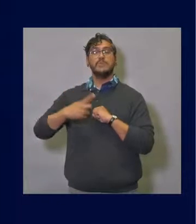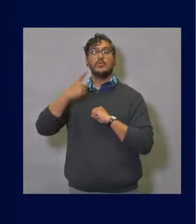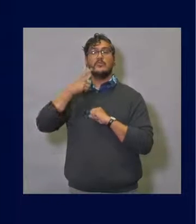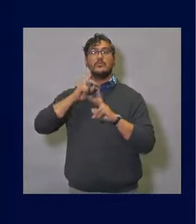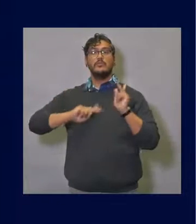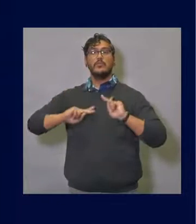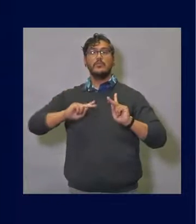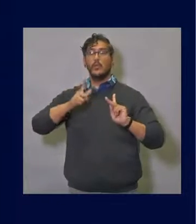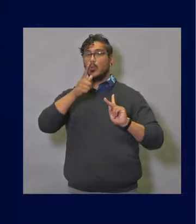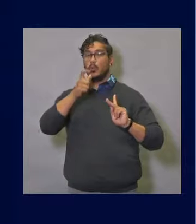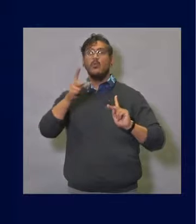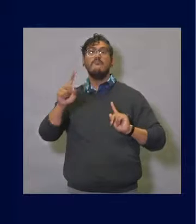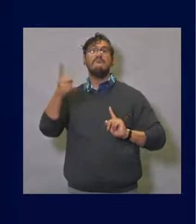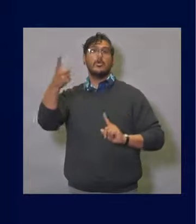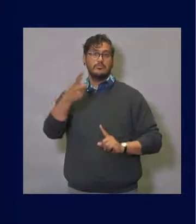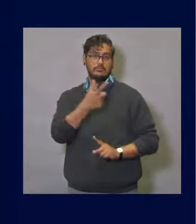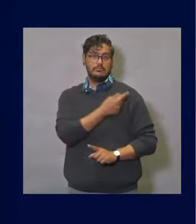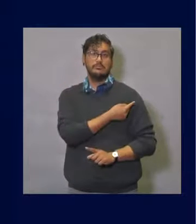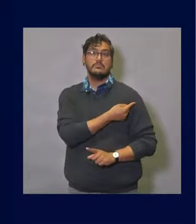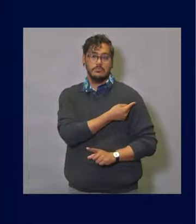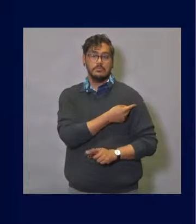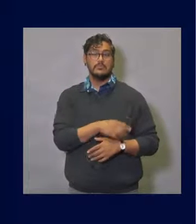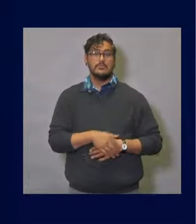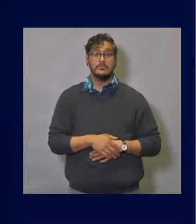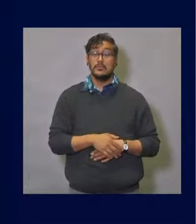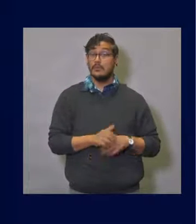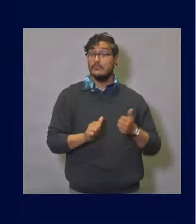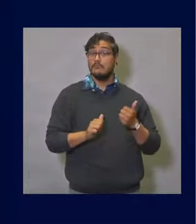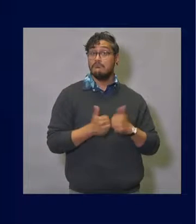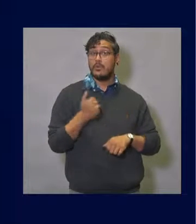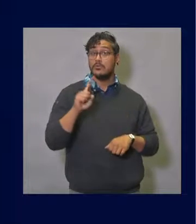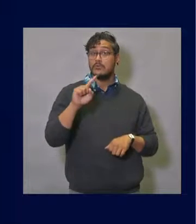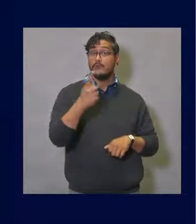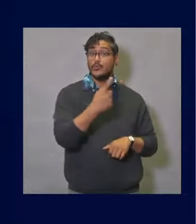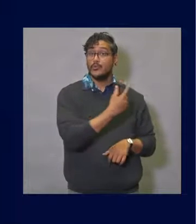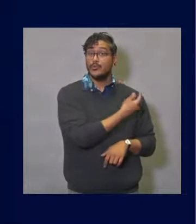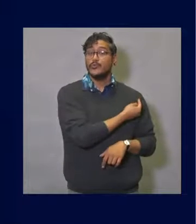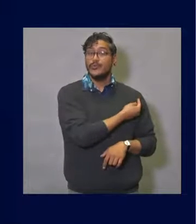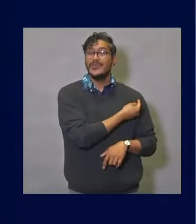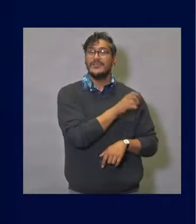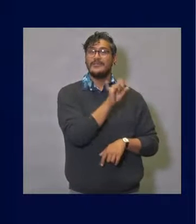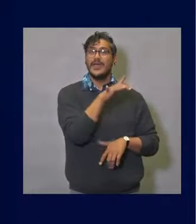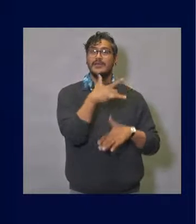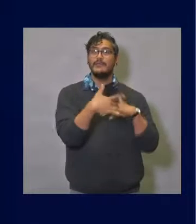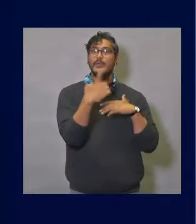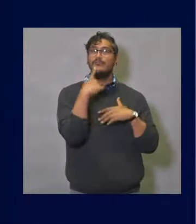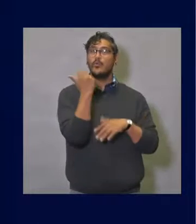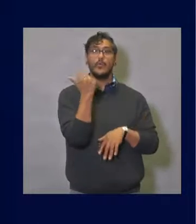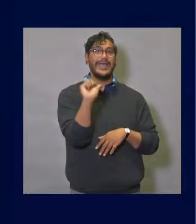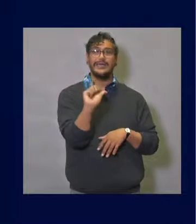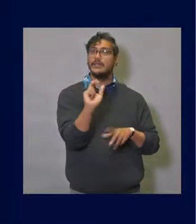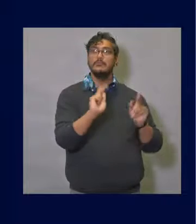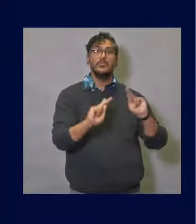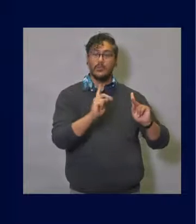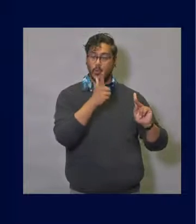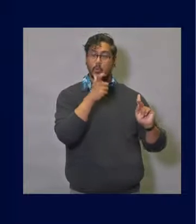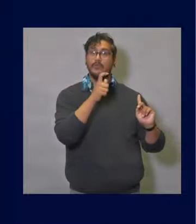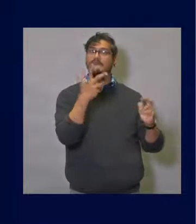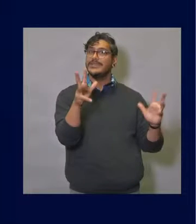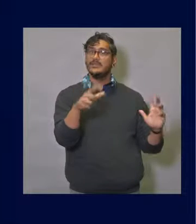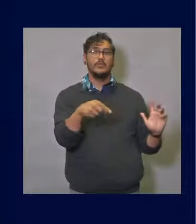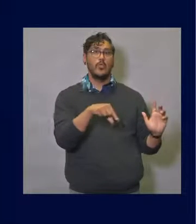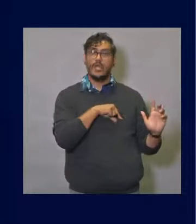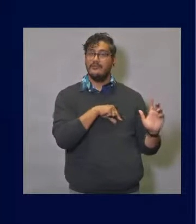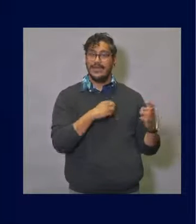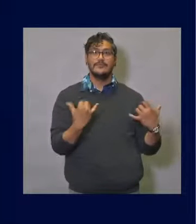who are getting their first doses. Most of our first dose supply is being made available to anyone who's eligible at this point